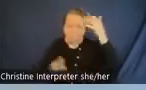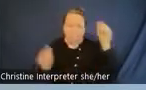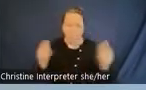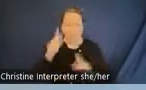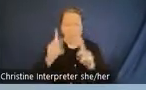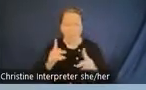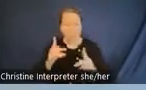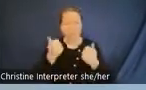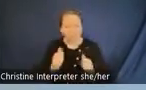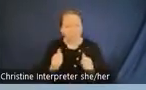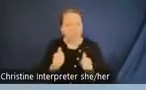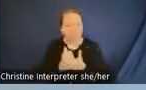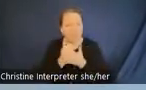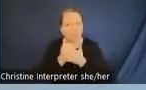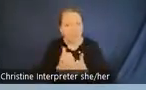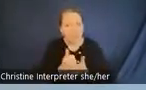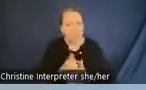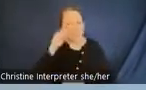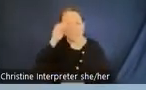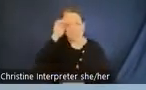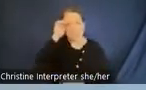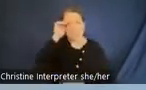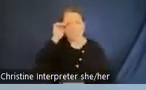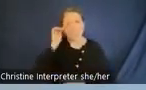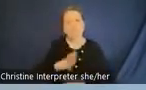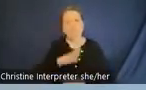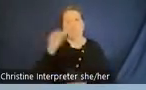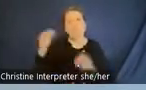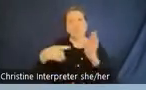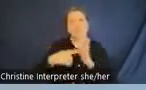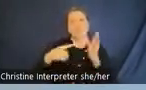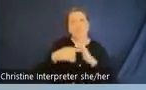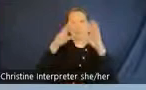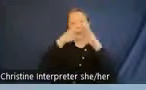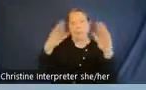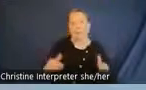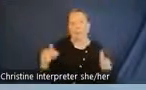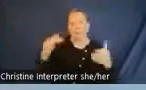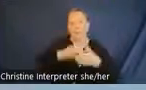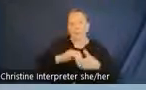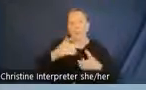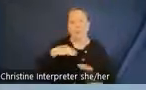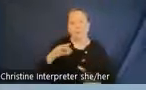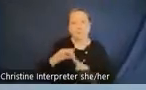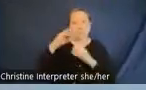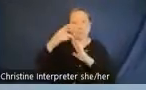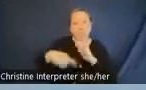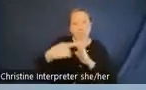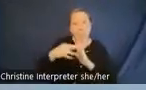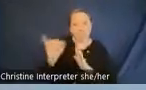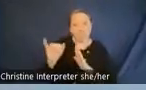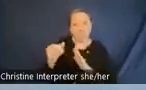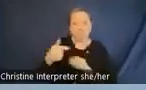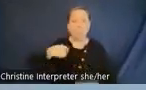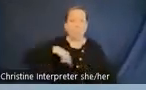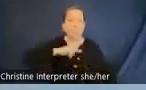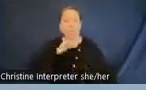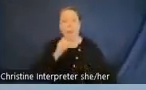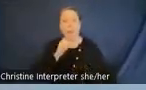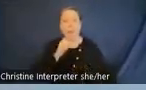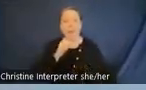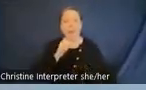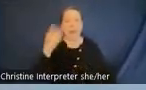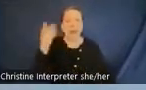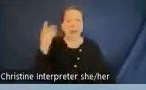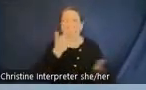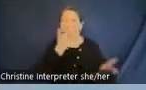And along that theme of uniqueness, the Affordable Housing Coalition has a unique role. We're not one of those folks who are out there developing